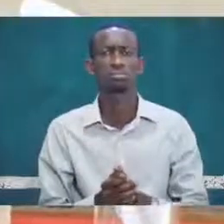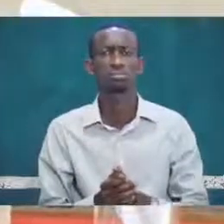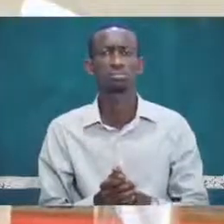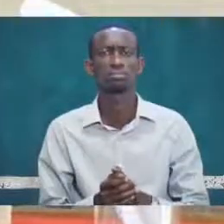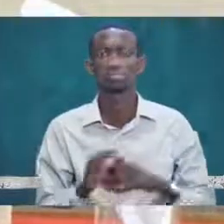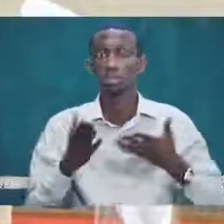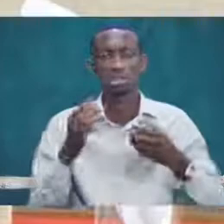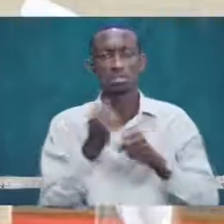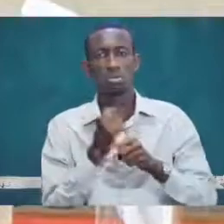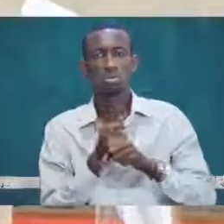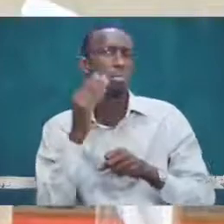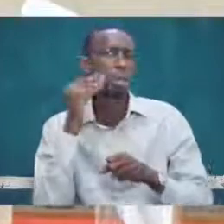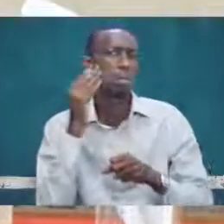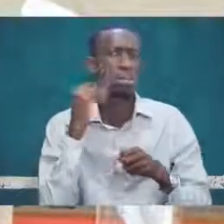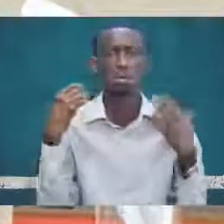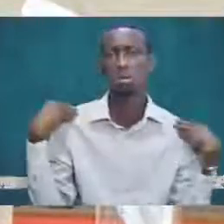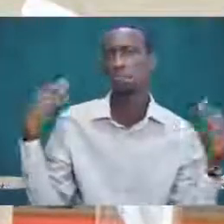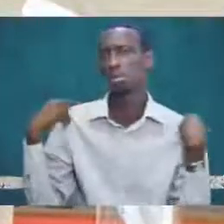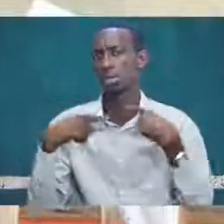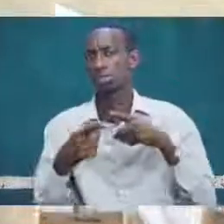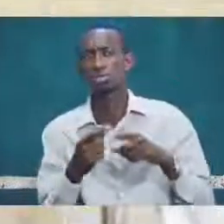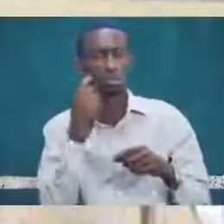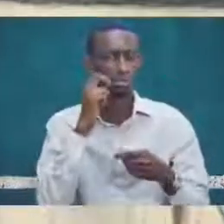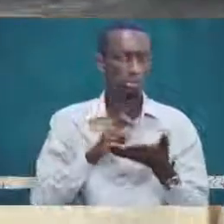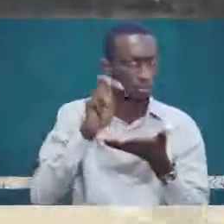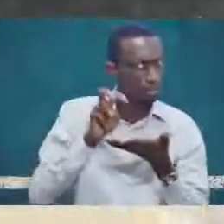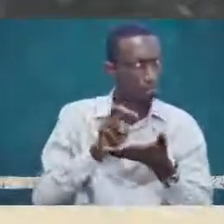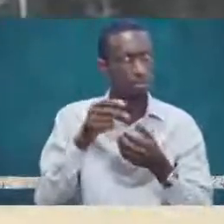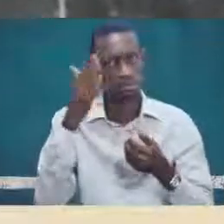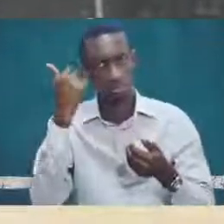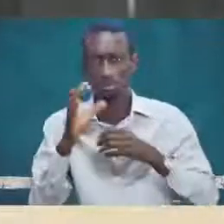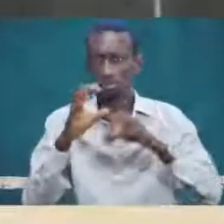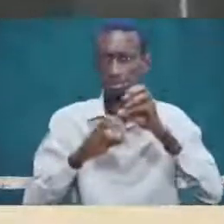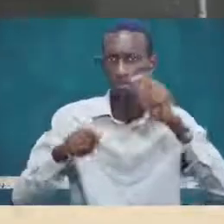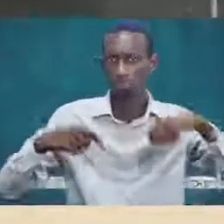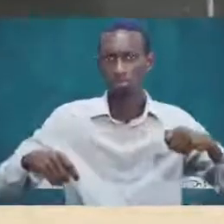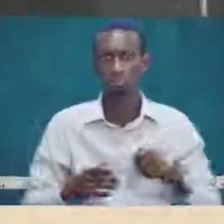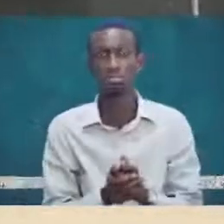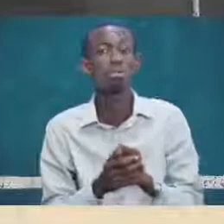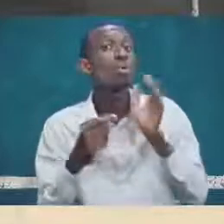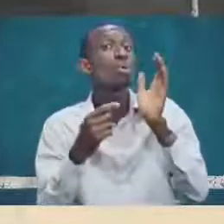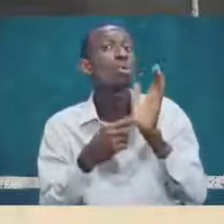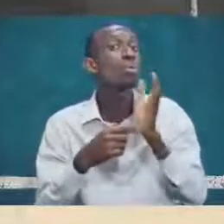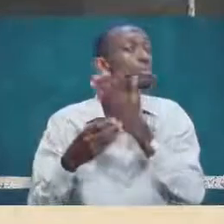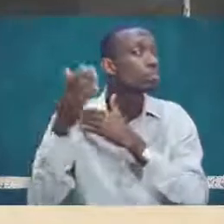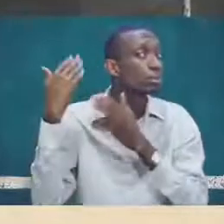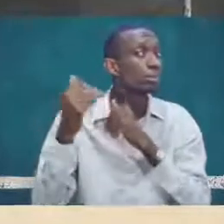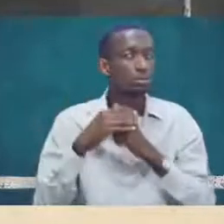verify those chemical reactions. One of the reactions that we looked at was combustion.